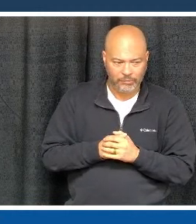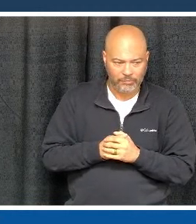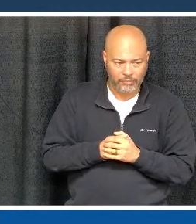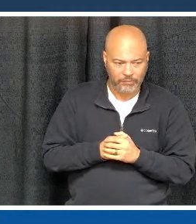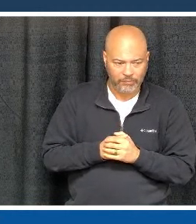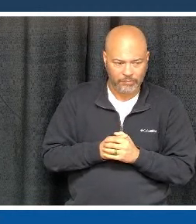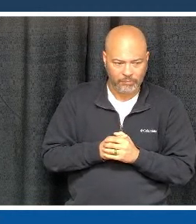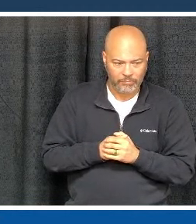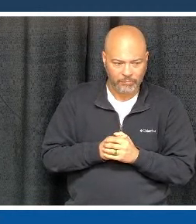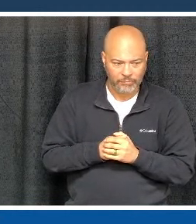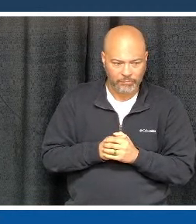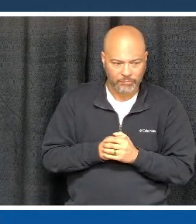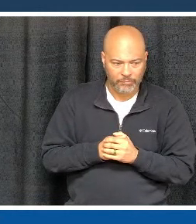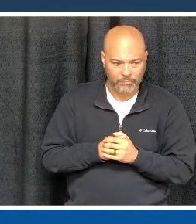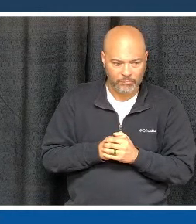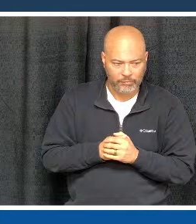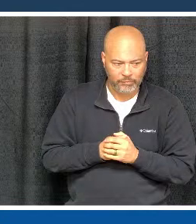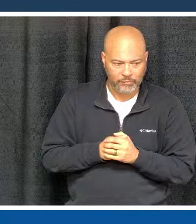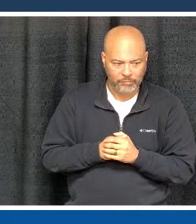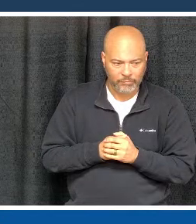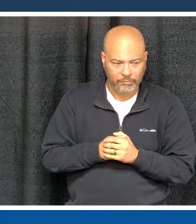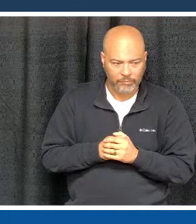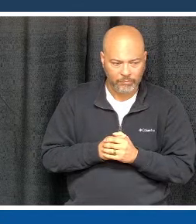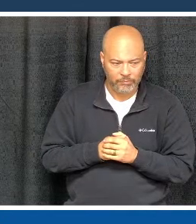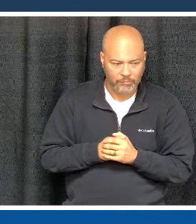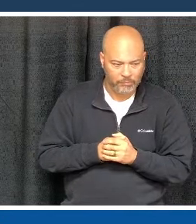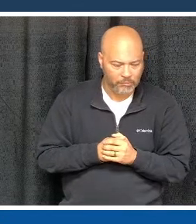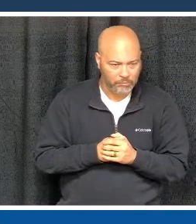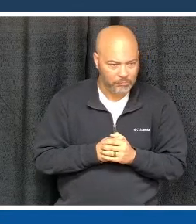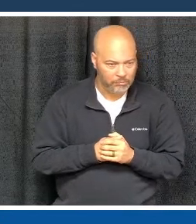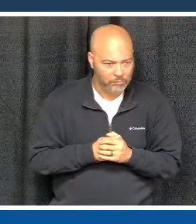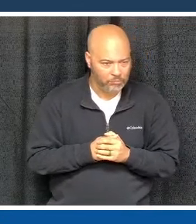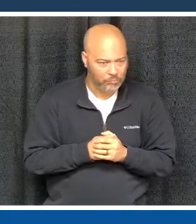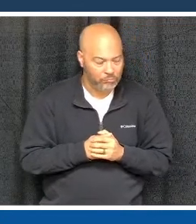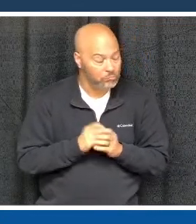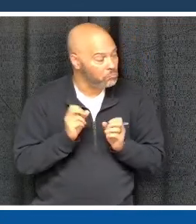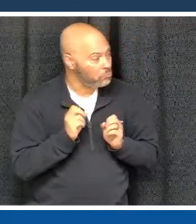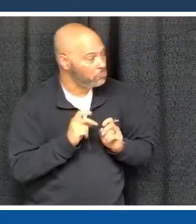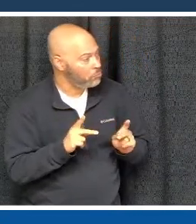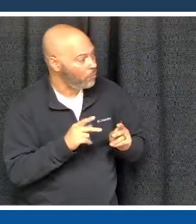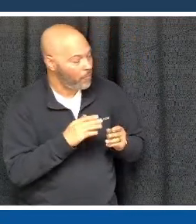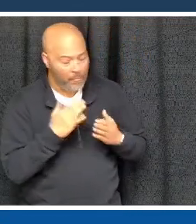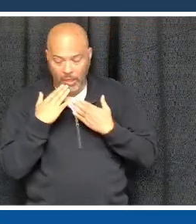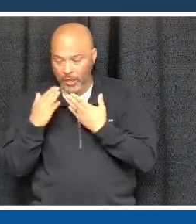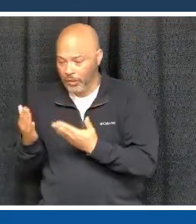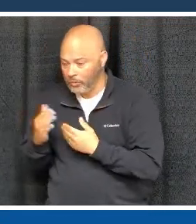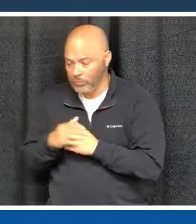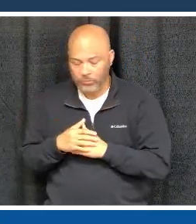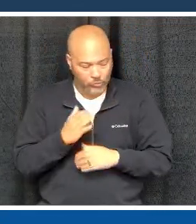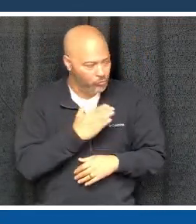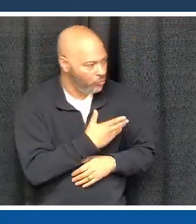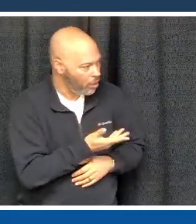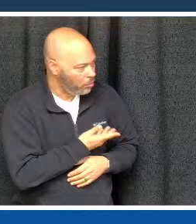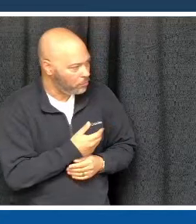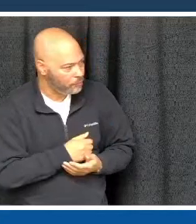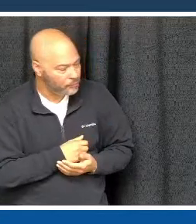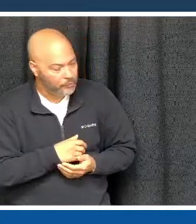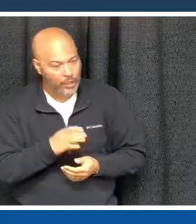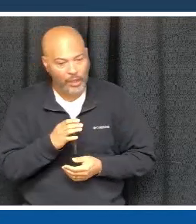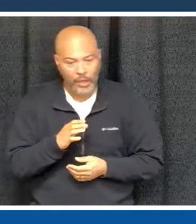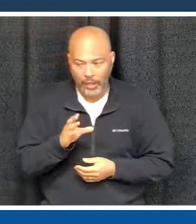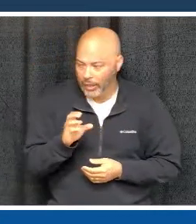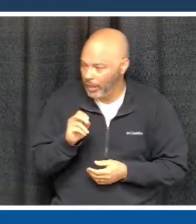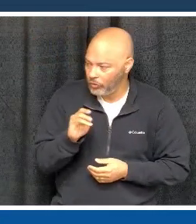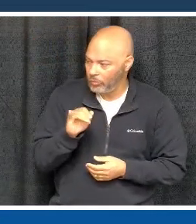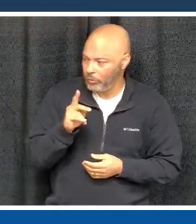Okay, 2.5 million. Okay. All right, thank you. You're welcome. Councilperson Red for Ms.